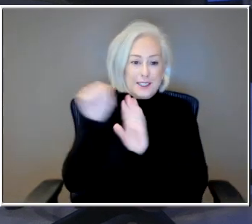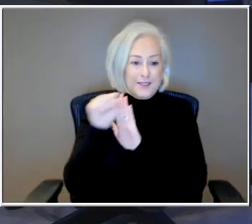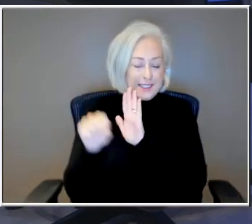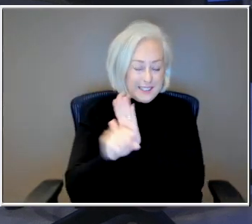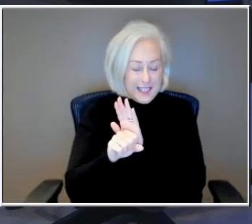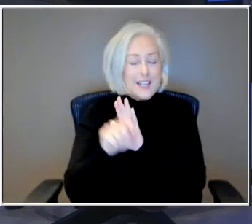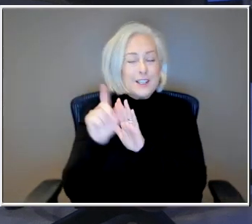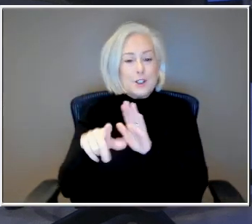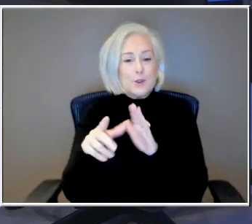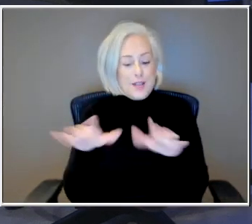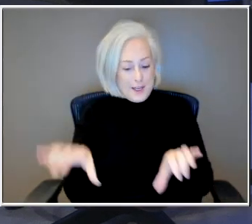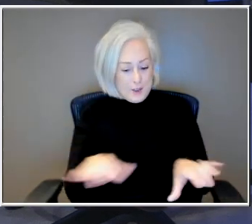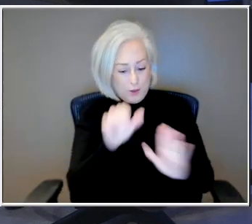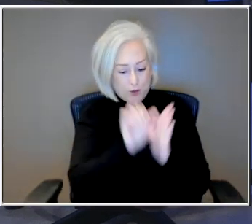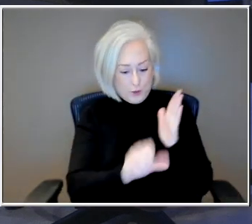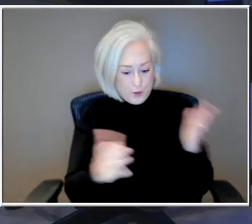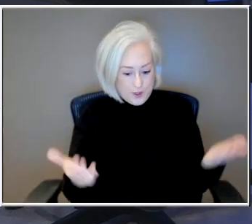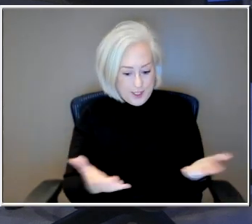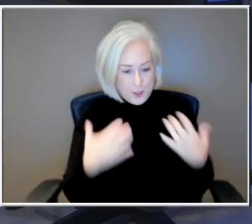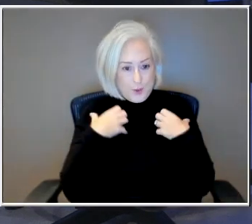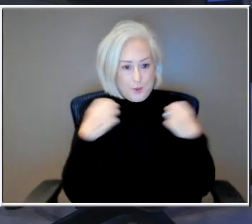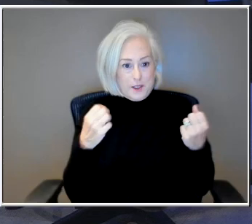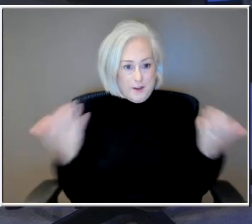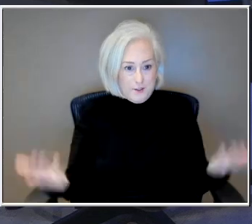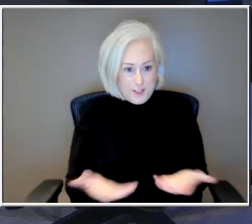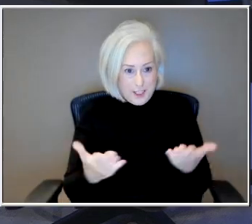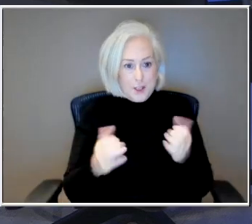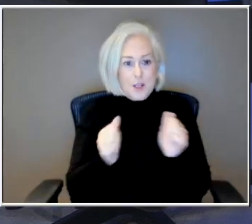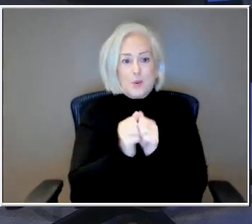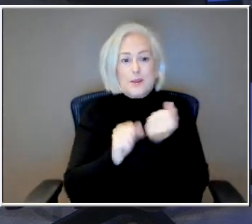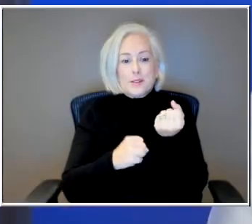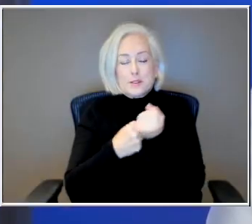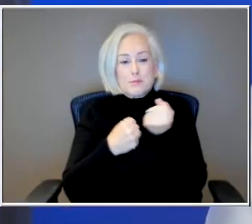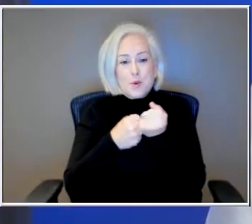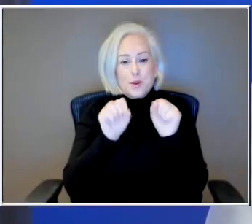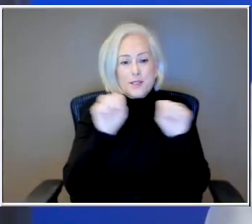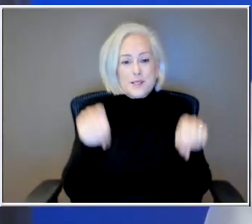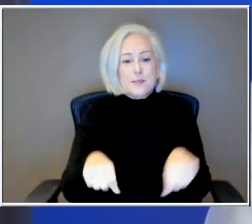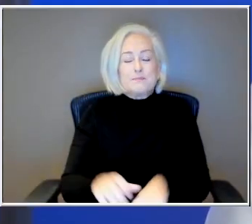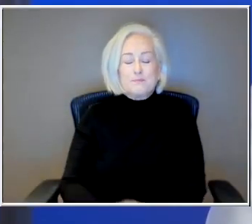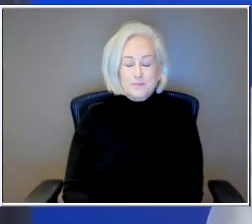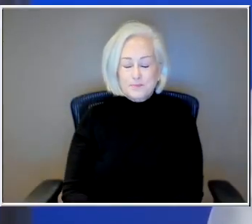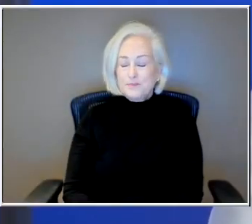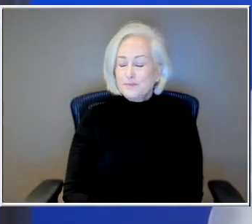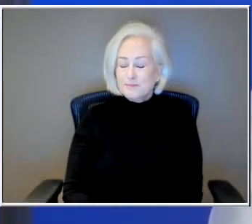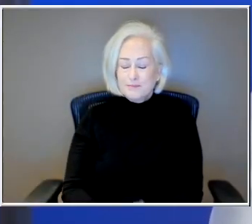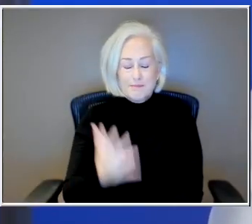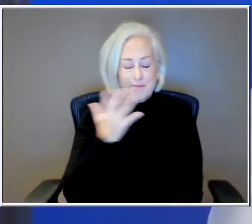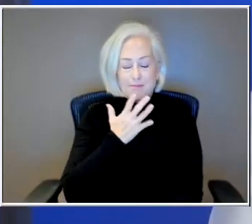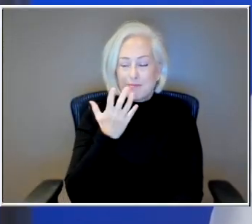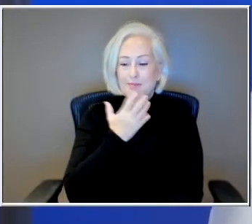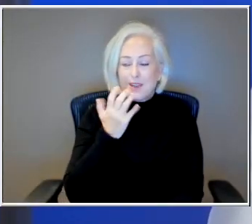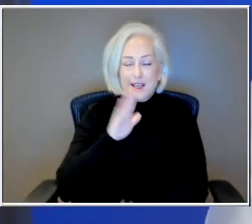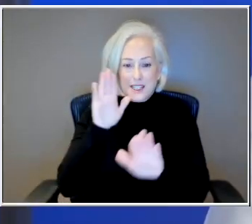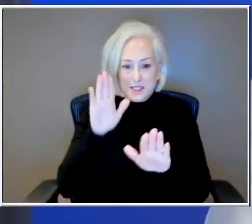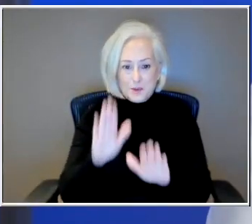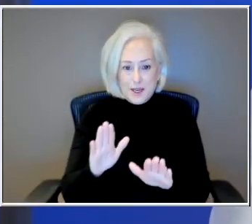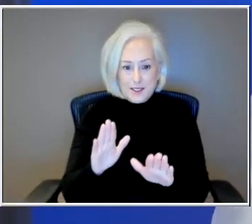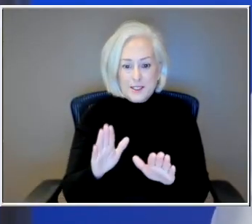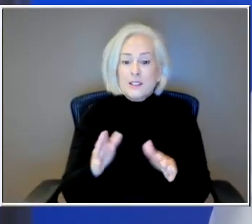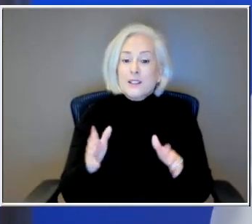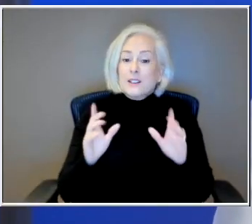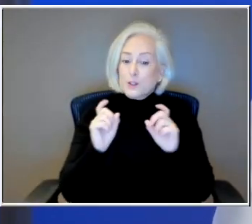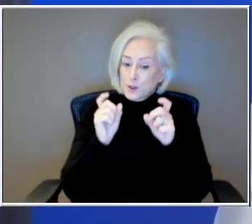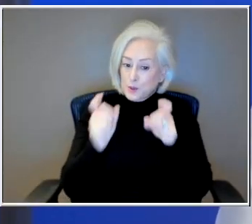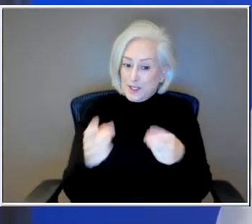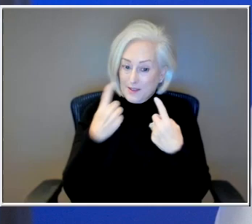here where Right. your support system is. It makes all the difference in the world, because the way to get to a transplant successfully is to have that help, have those people around